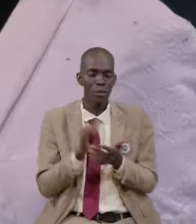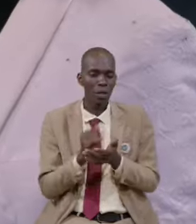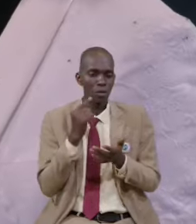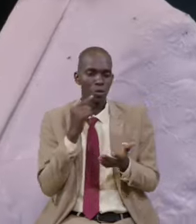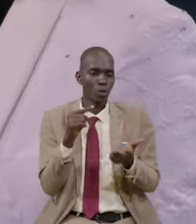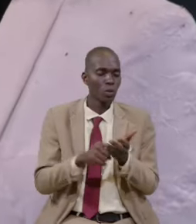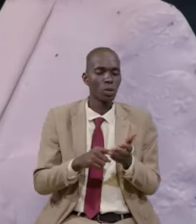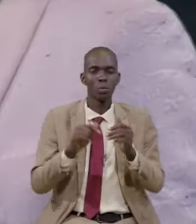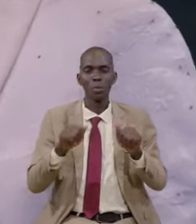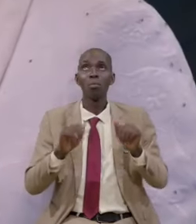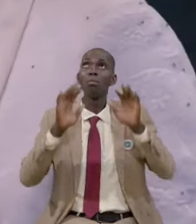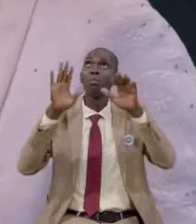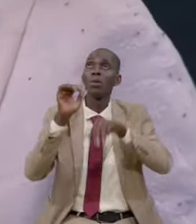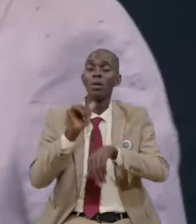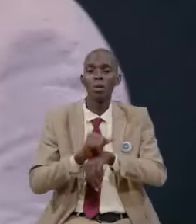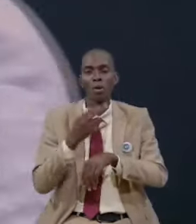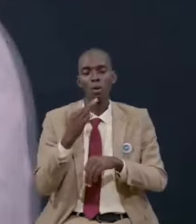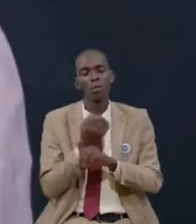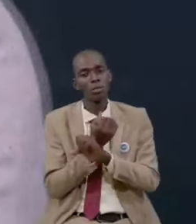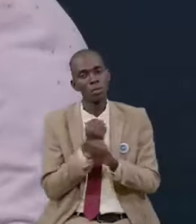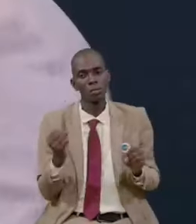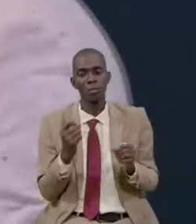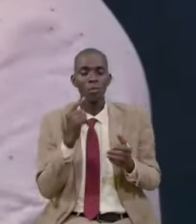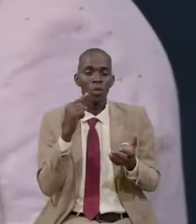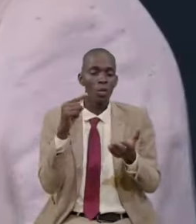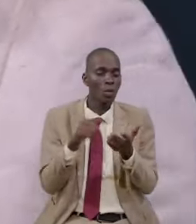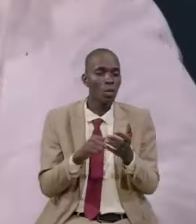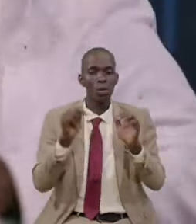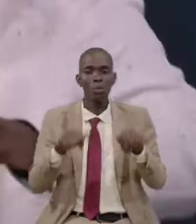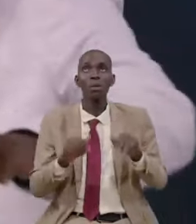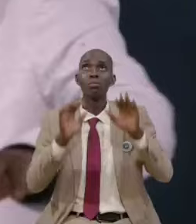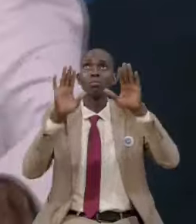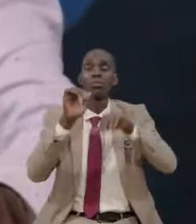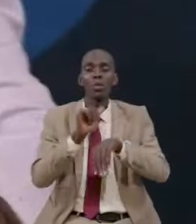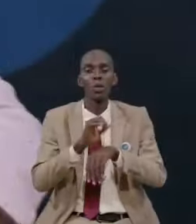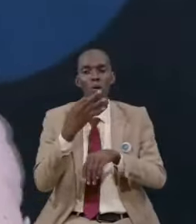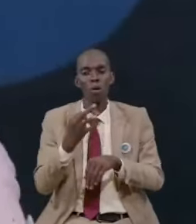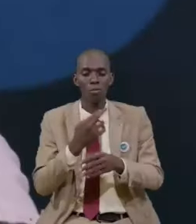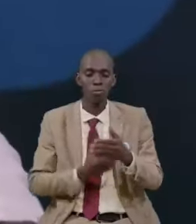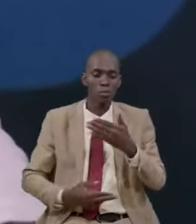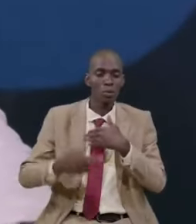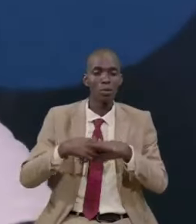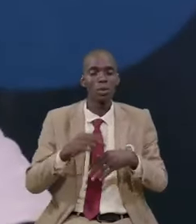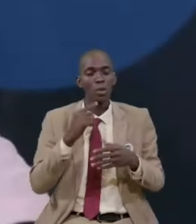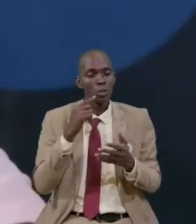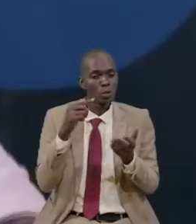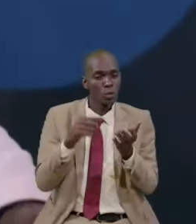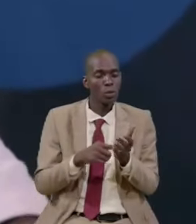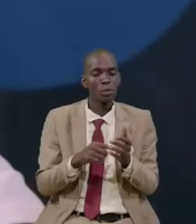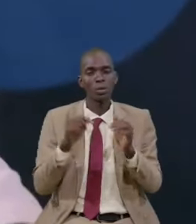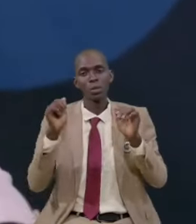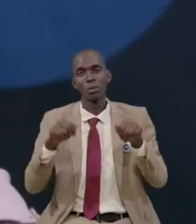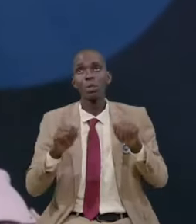notable miracle of salvation, notable miracle of restoration, and then will follow notable